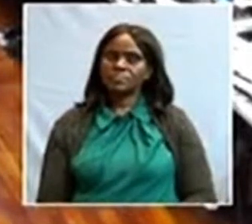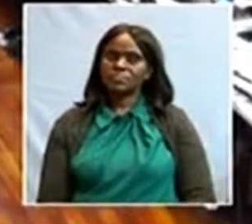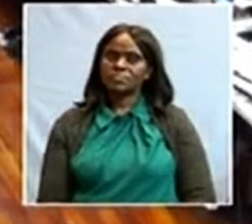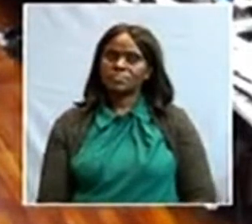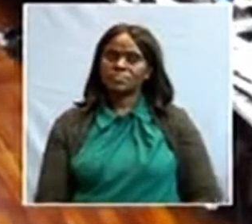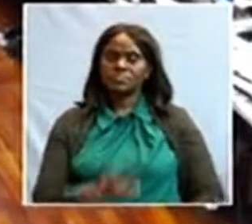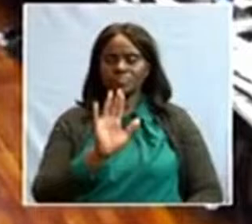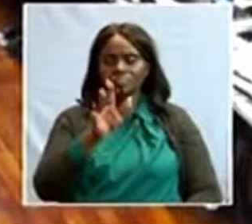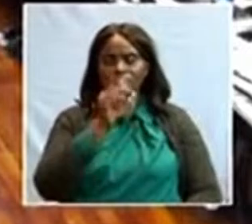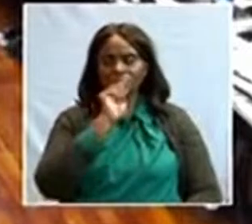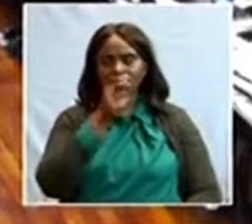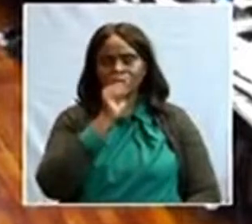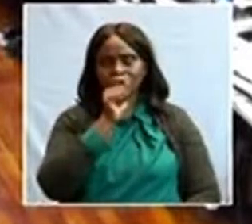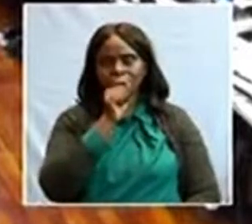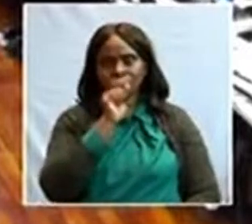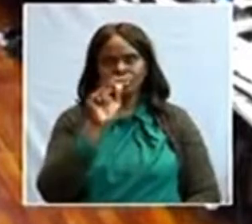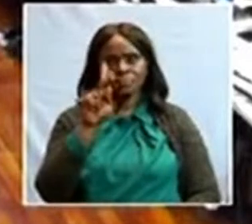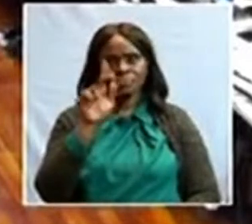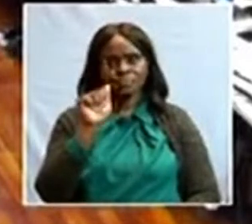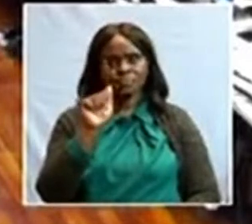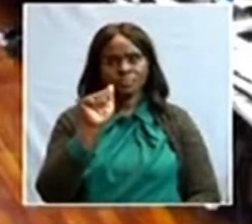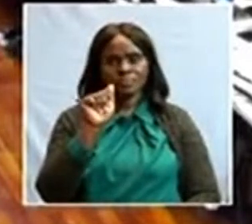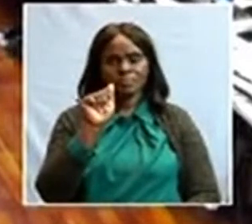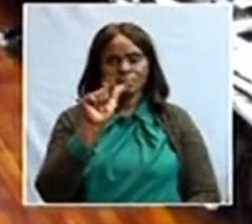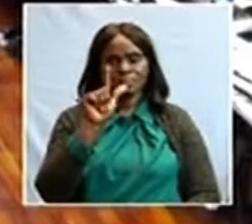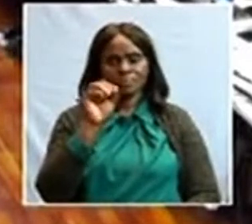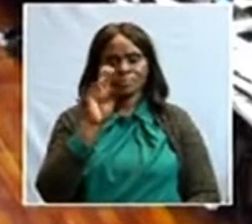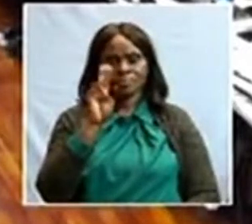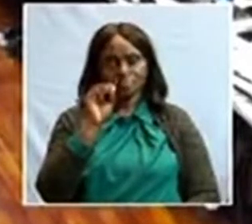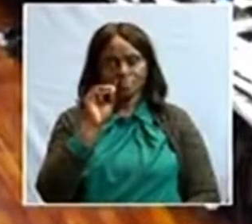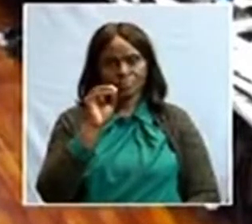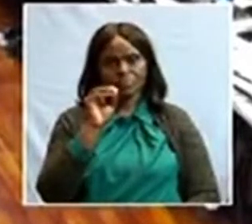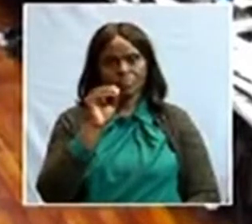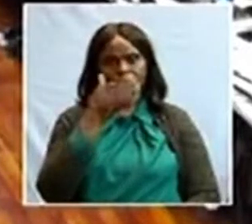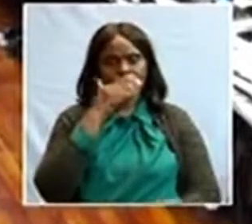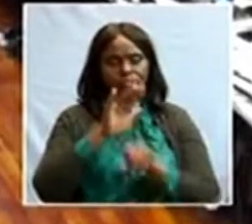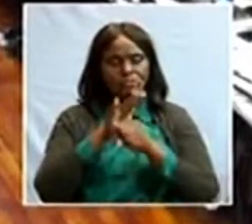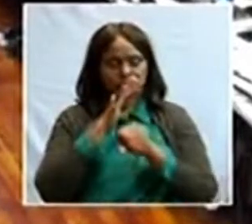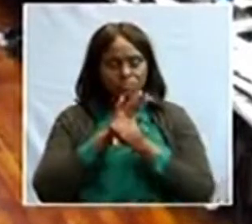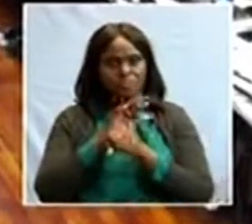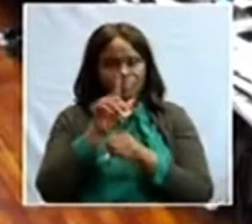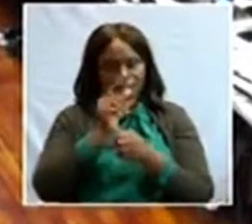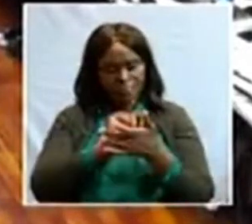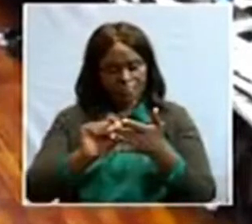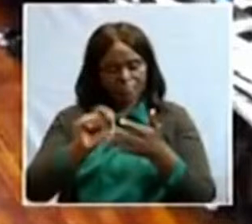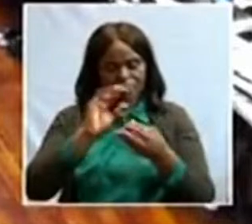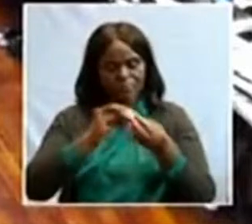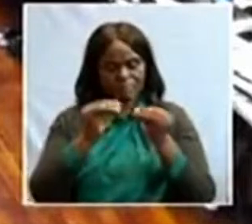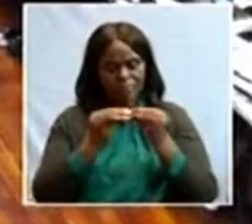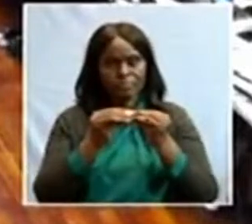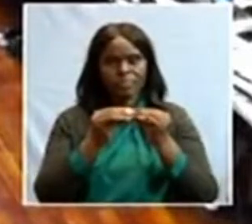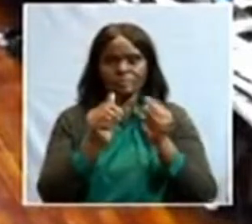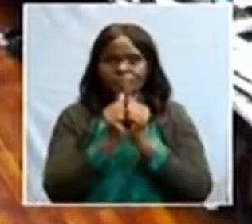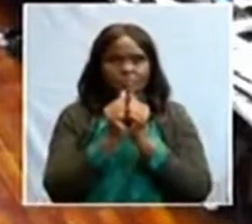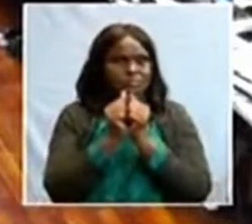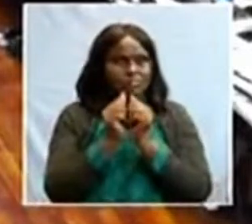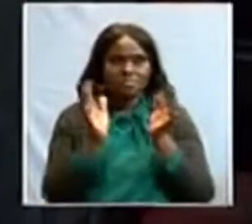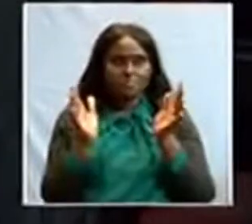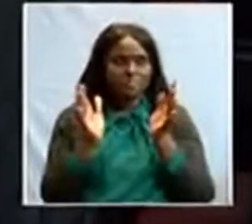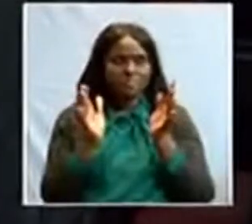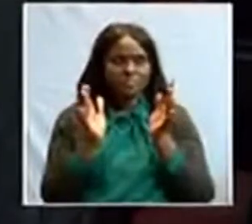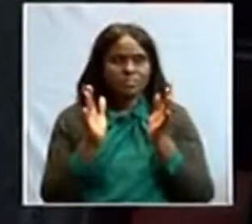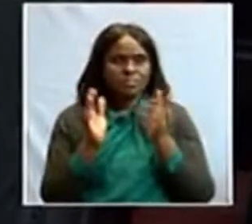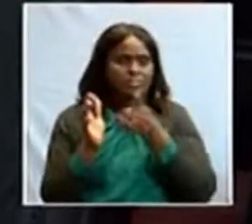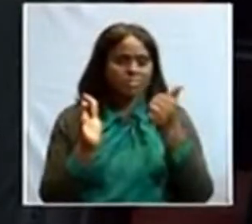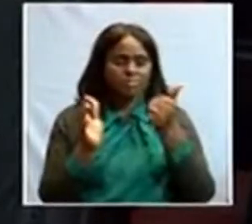switch on your mic, Honorable Kalabo. When you are making a commitment, do you just write figures like this without